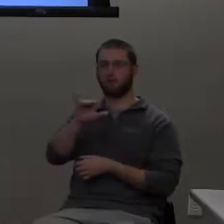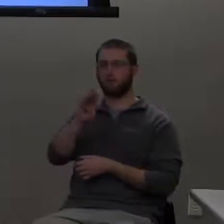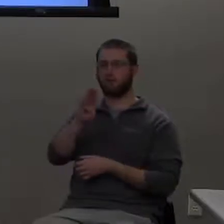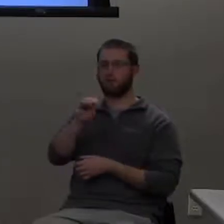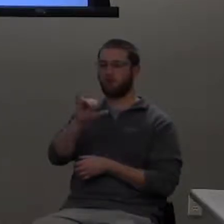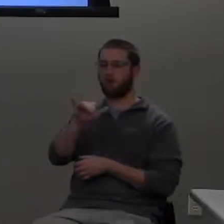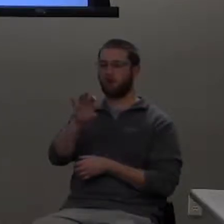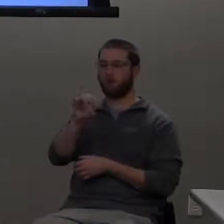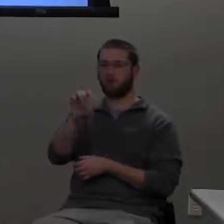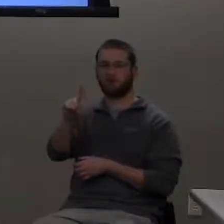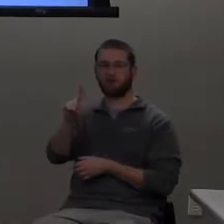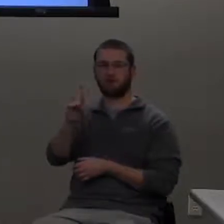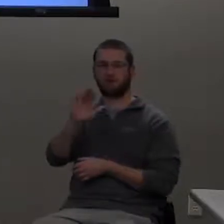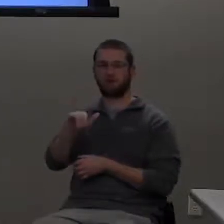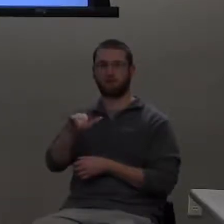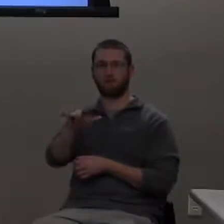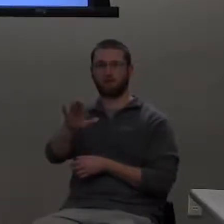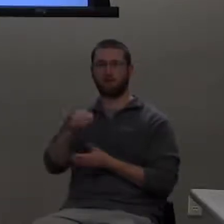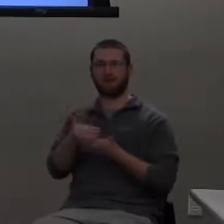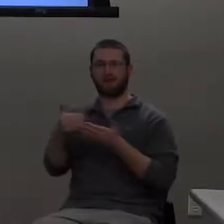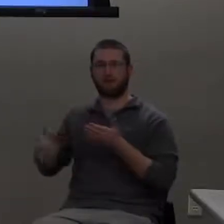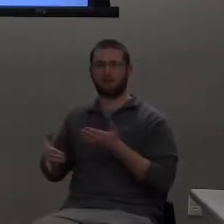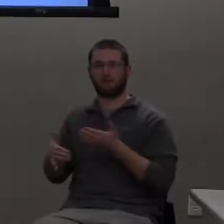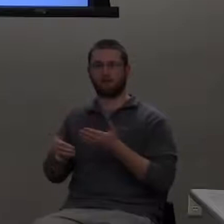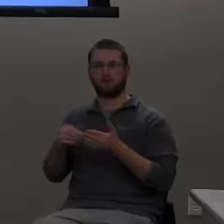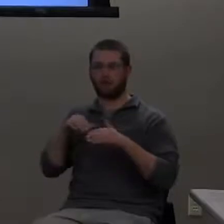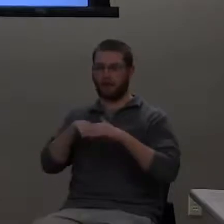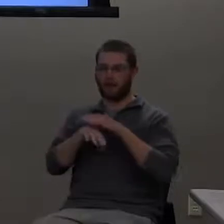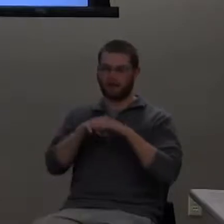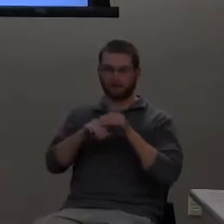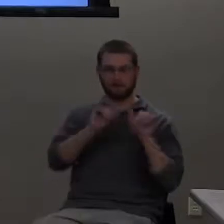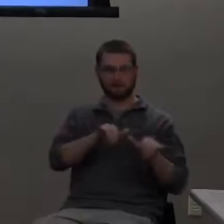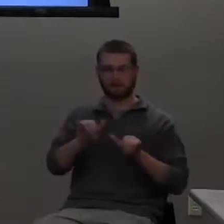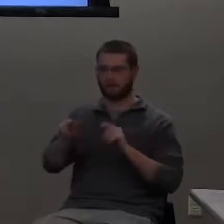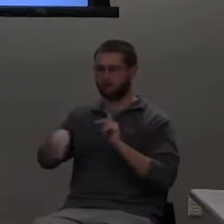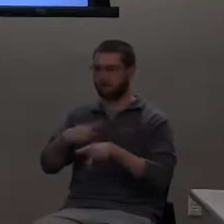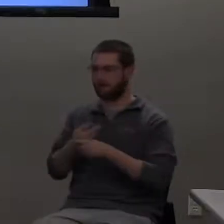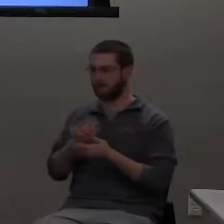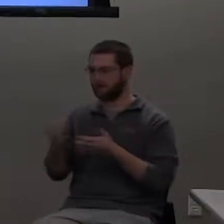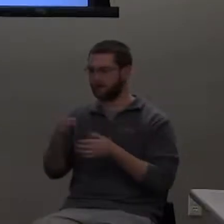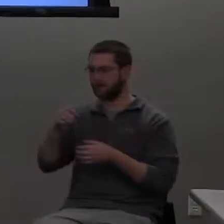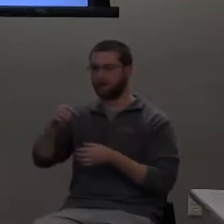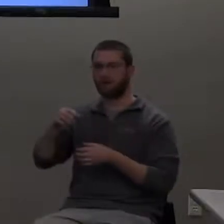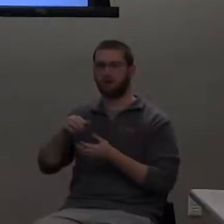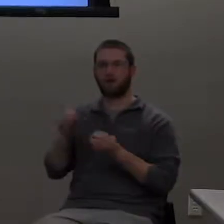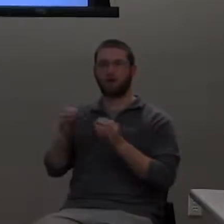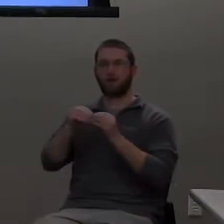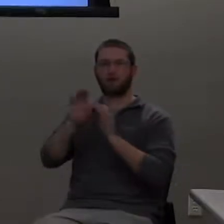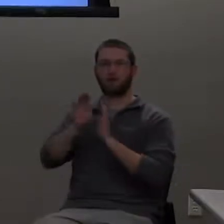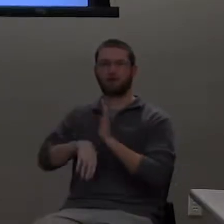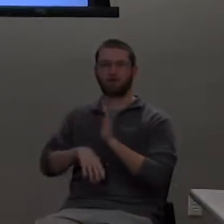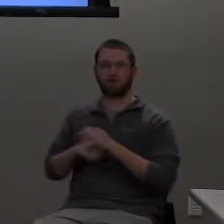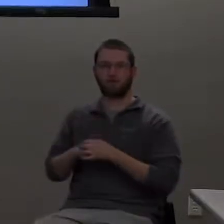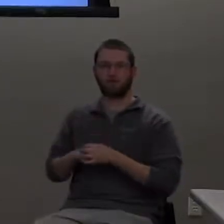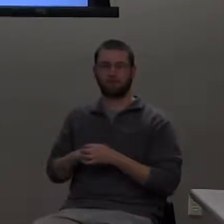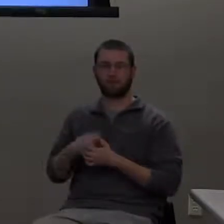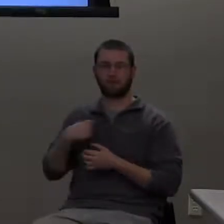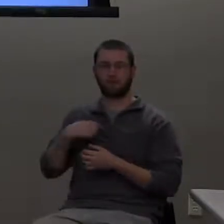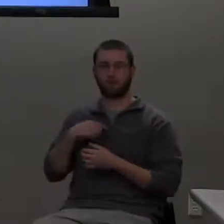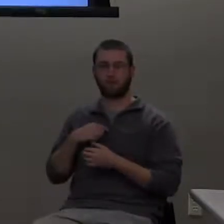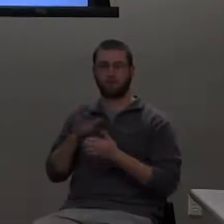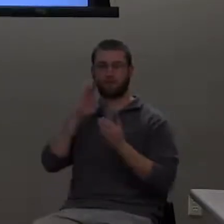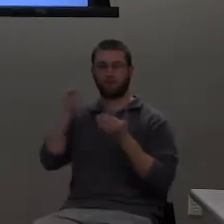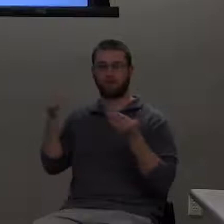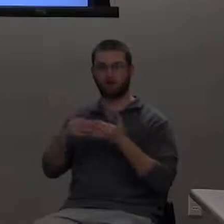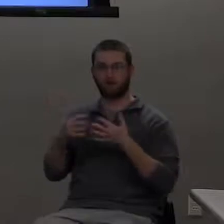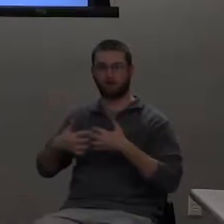your neighbors. They're providing access to the same kind of amenities that you can provide cheaply. And so it's not necessarily we shouldn't be going after manufacturing, but